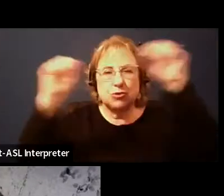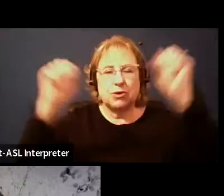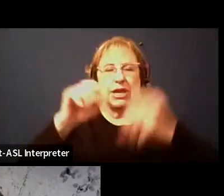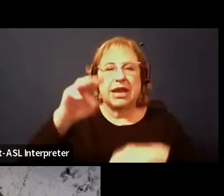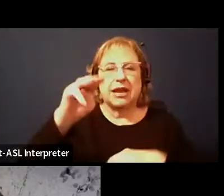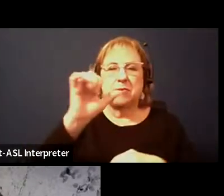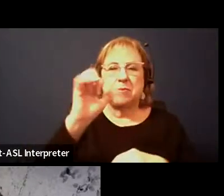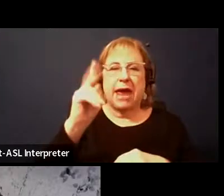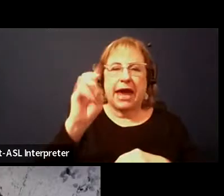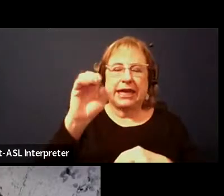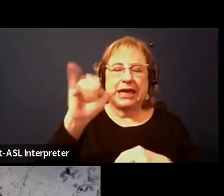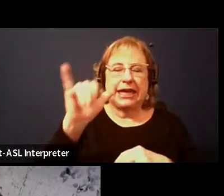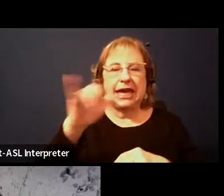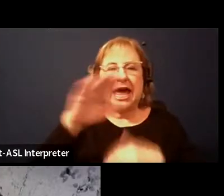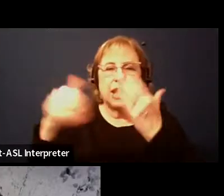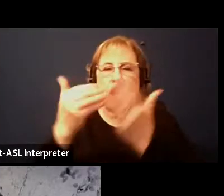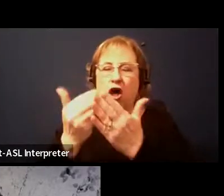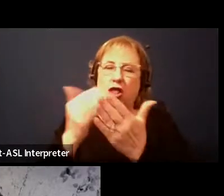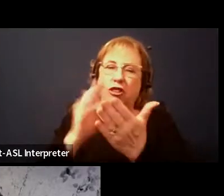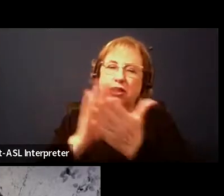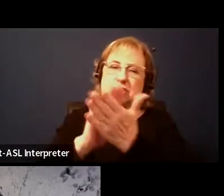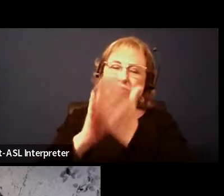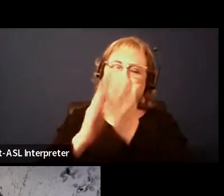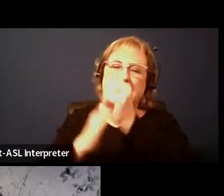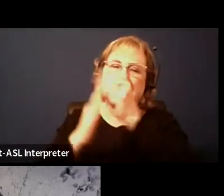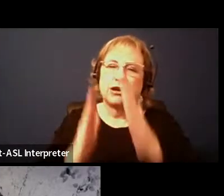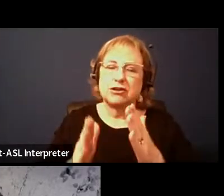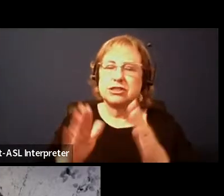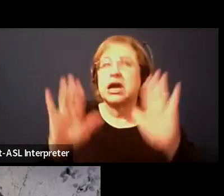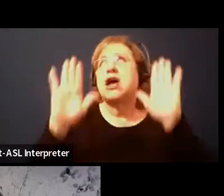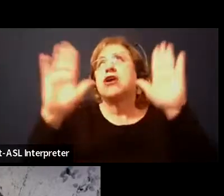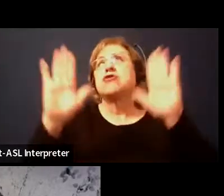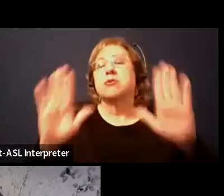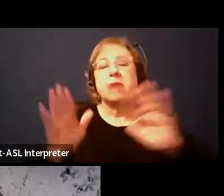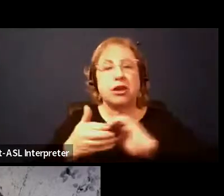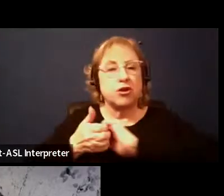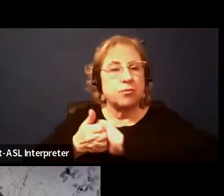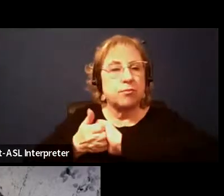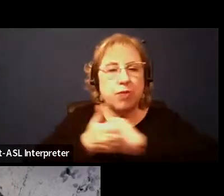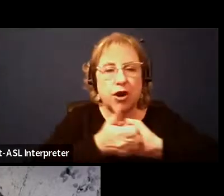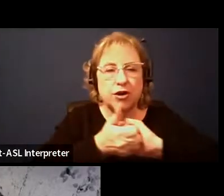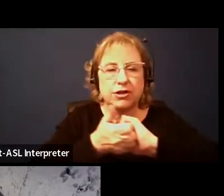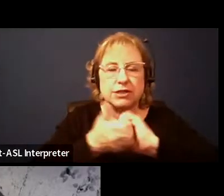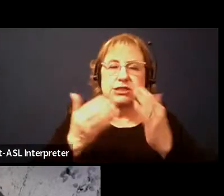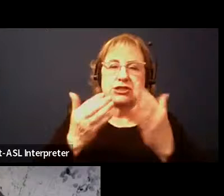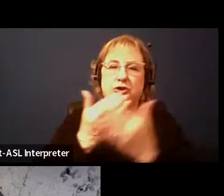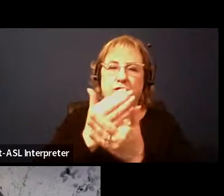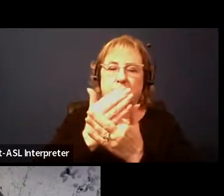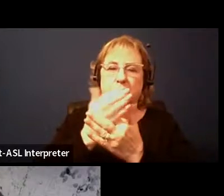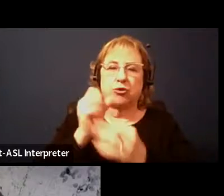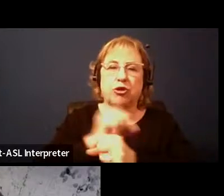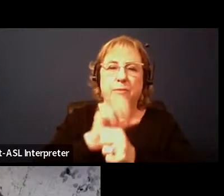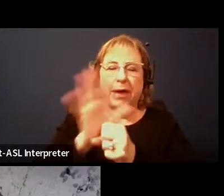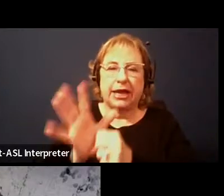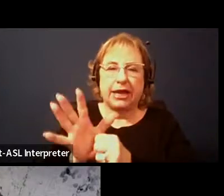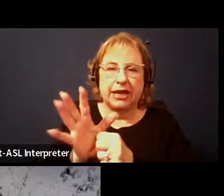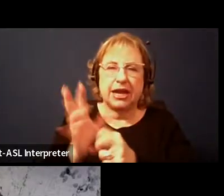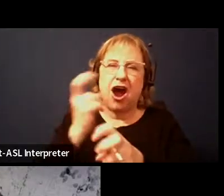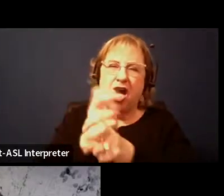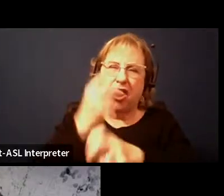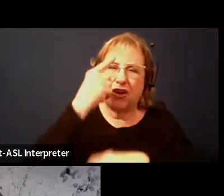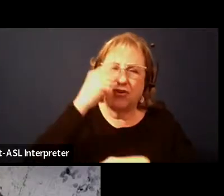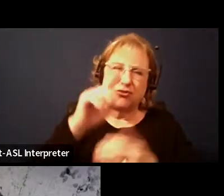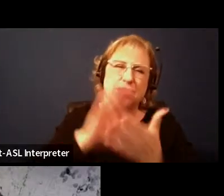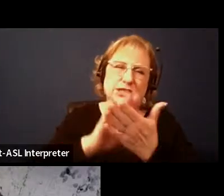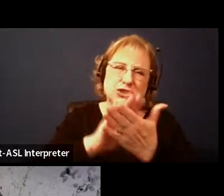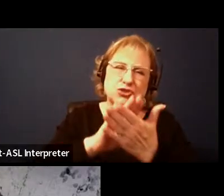all the local school leaders. You've all been tremendous partners through this pandemic. It's been really hard for school-age kids. It's been